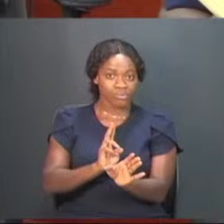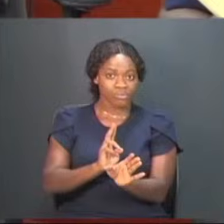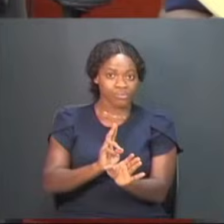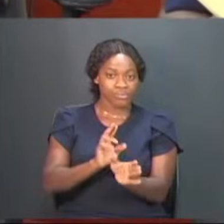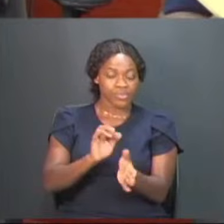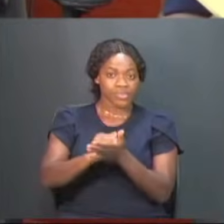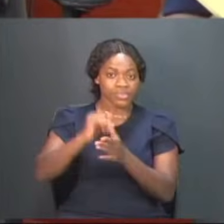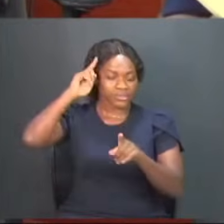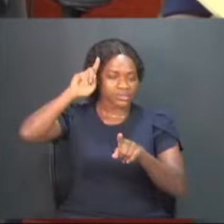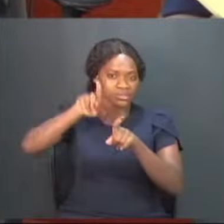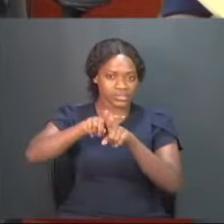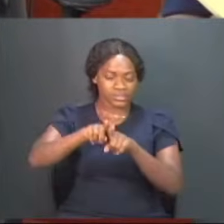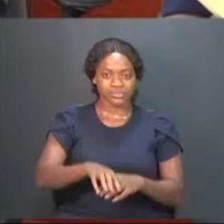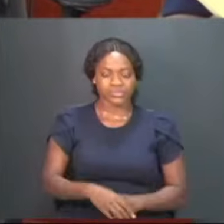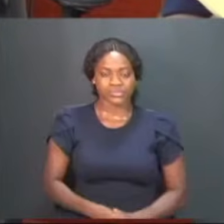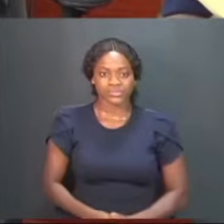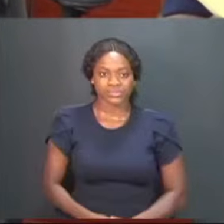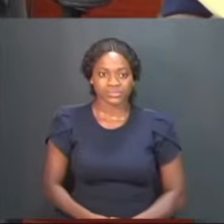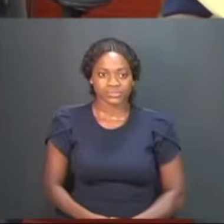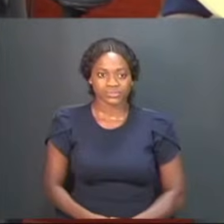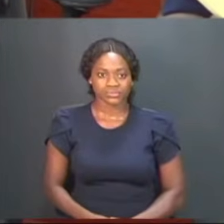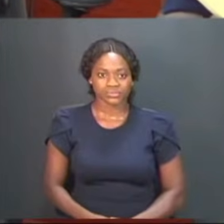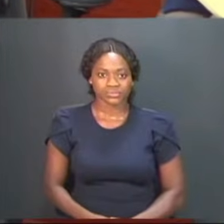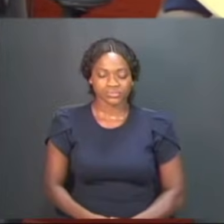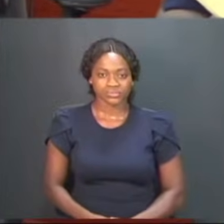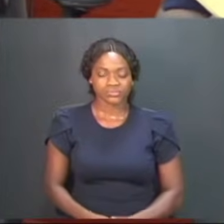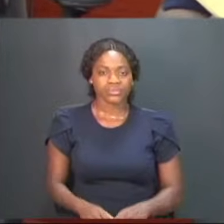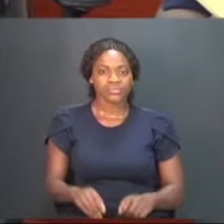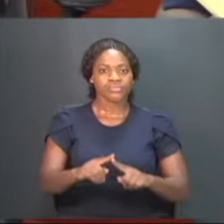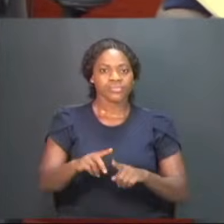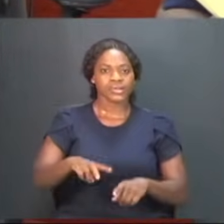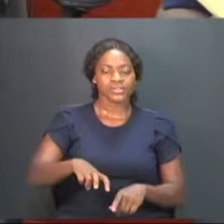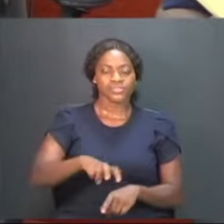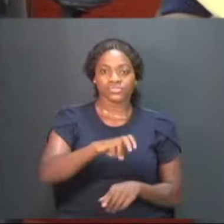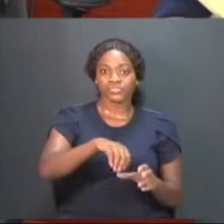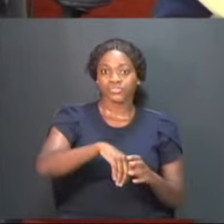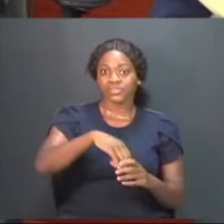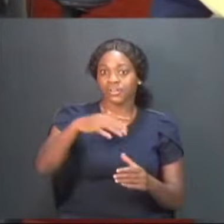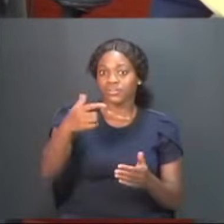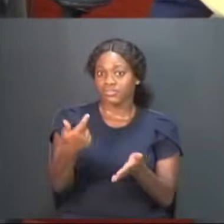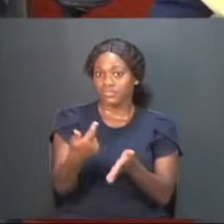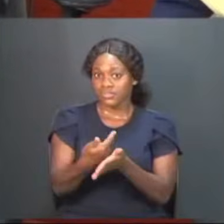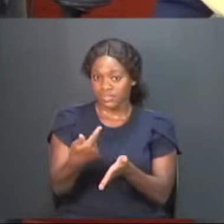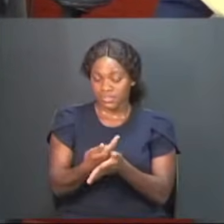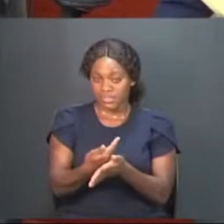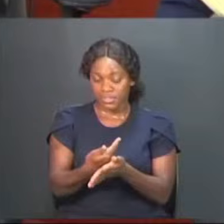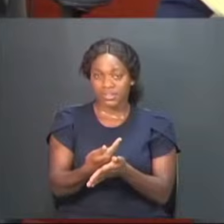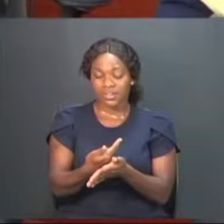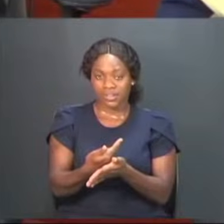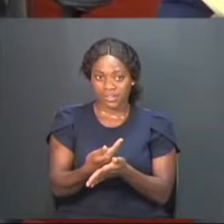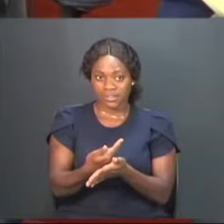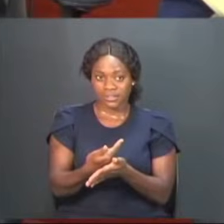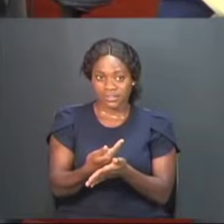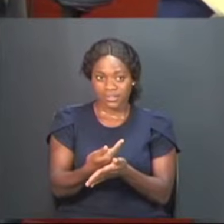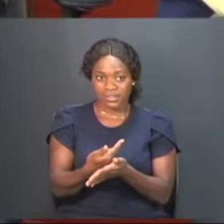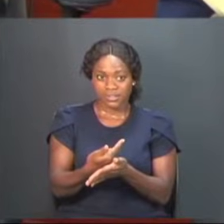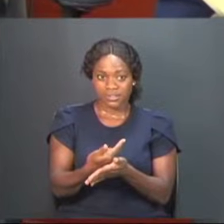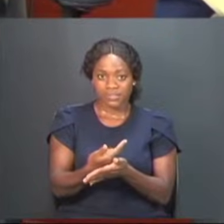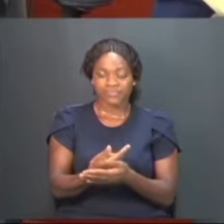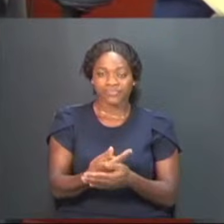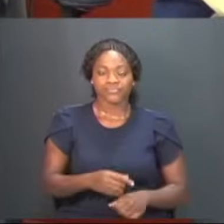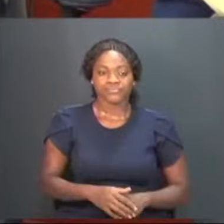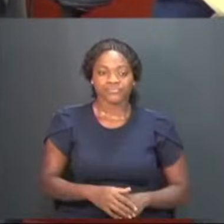the agreement. He has traveled outside the jurisdiction in his capacity as the acting